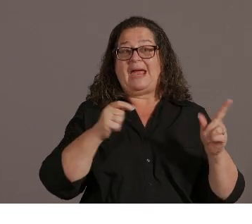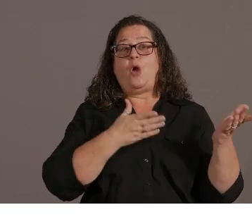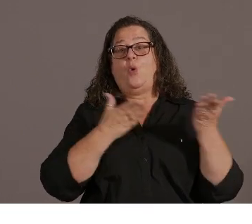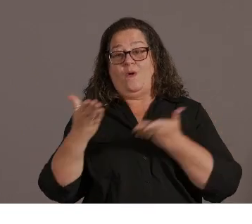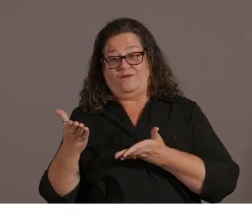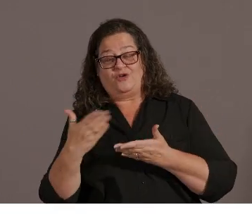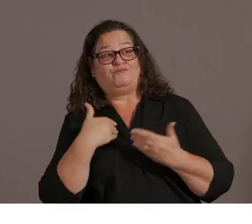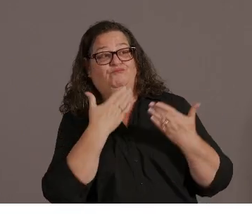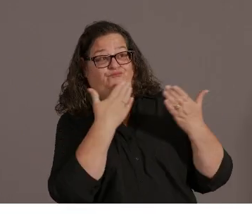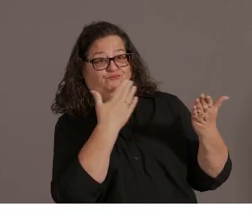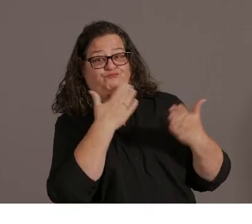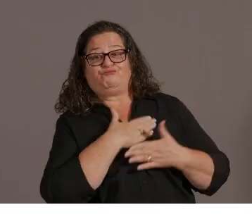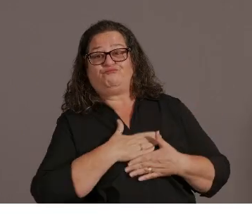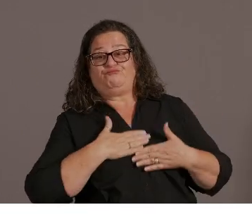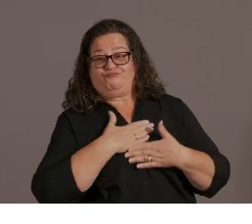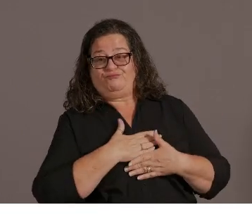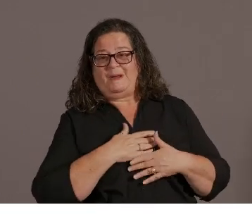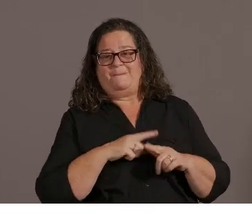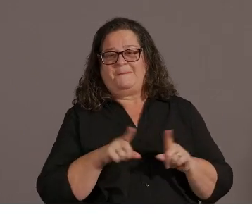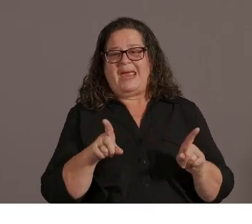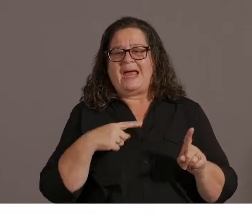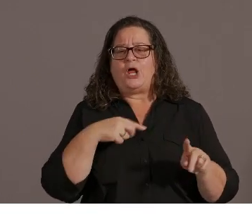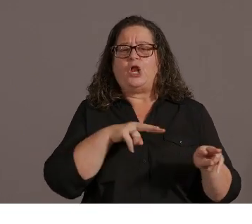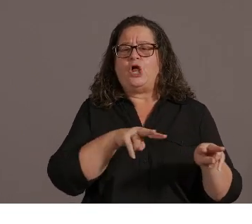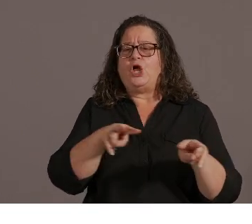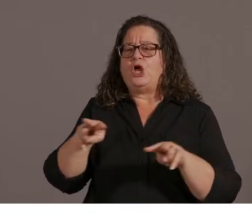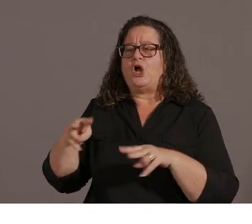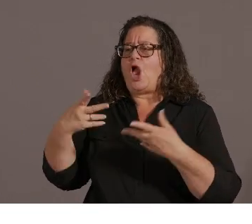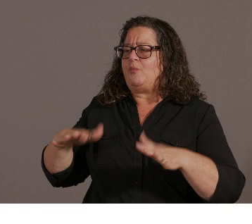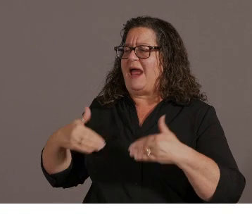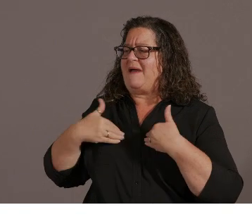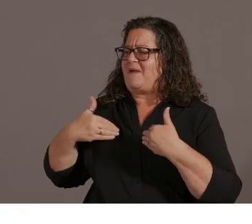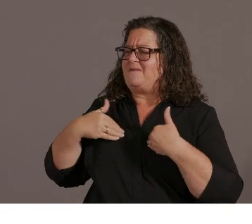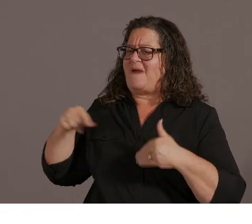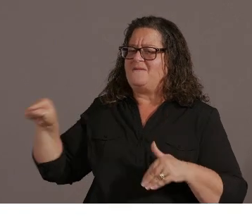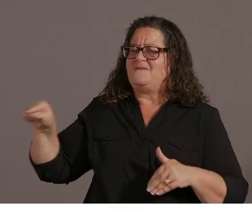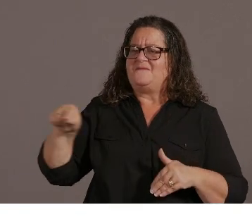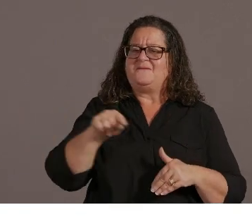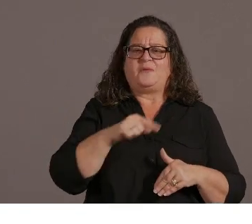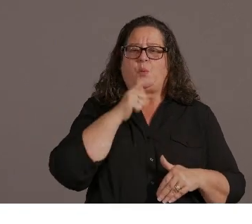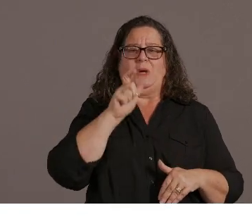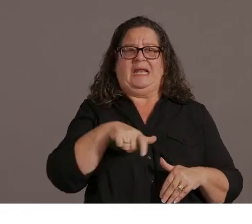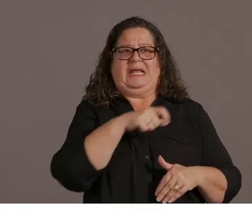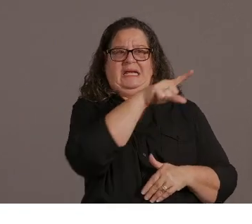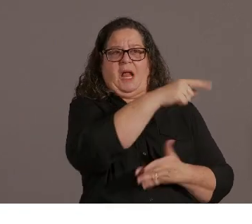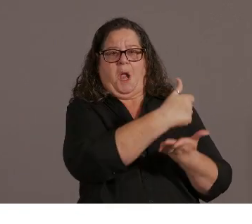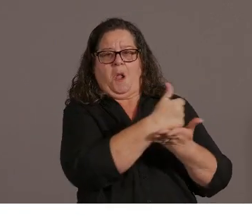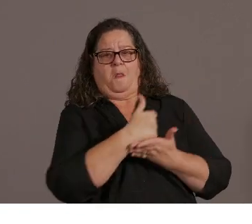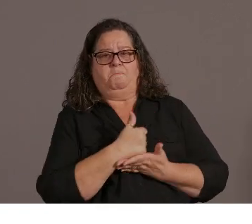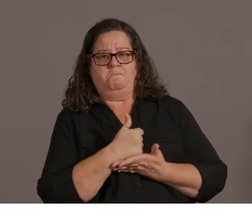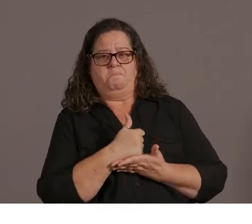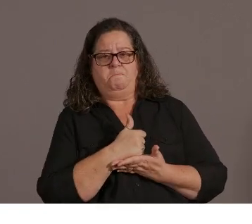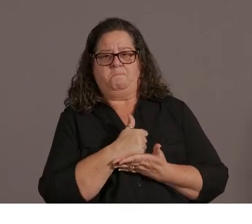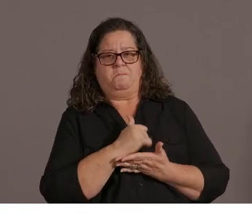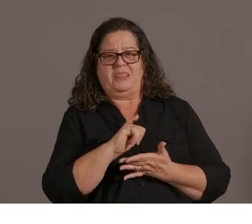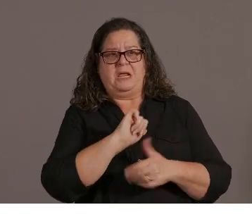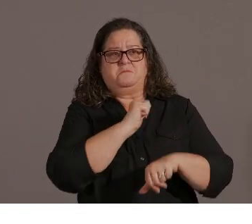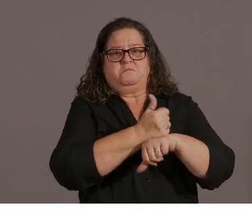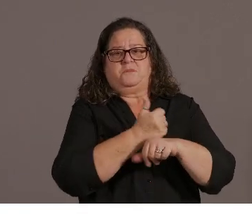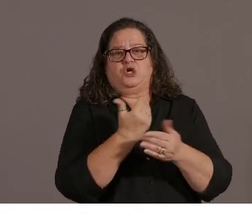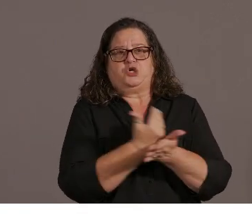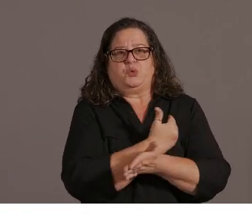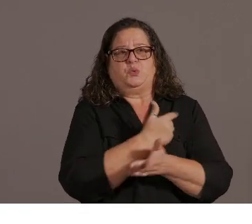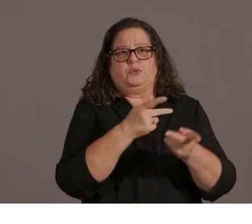sites, we don't really need assistance in standing up additional fixed or mobile resources. What